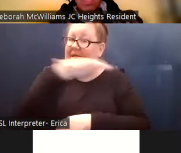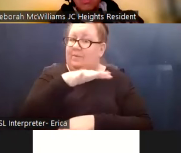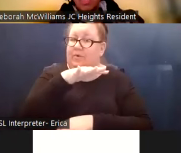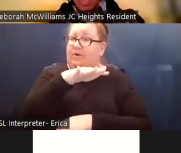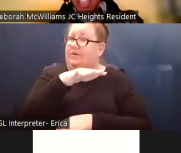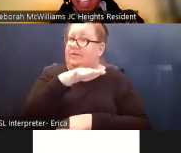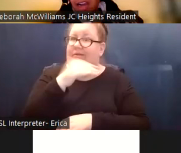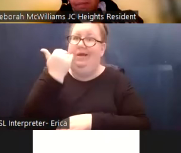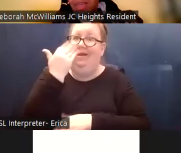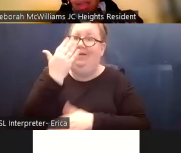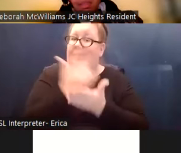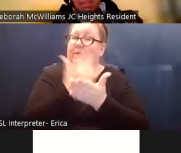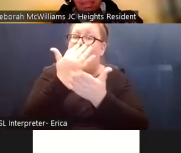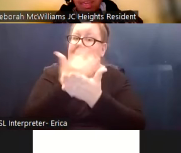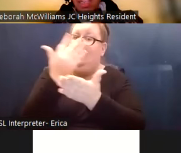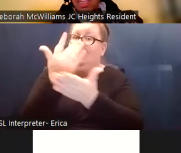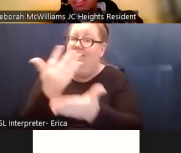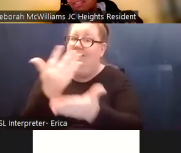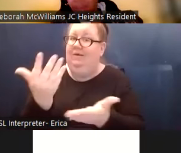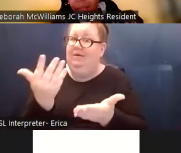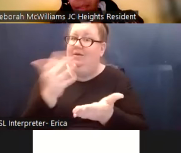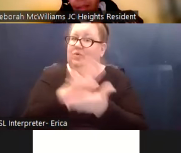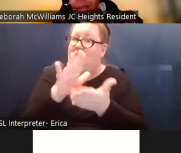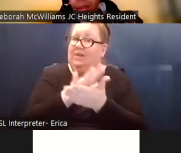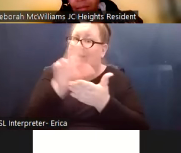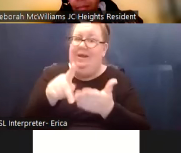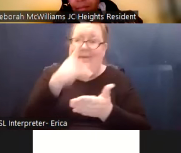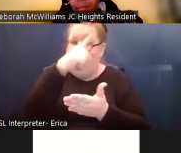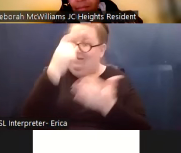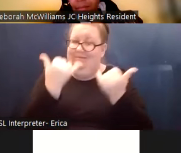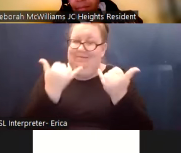there, to clean up, because the city doesn't.